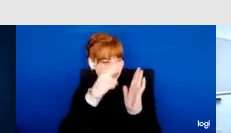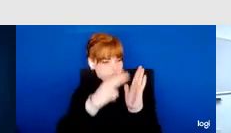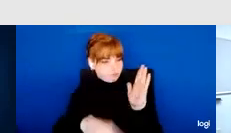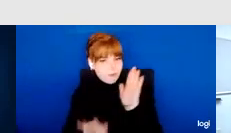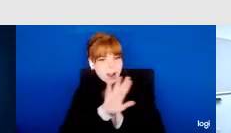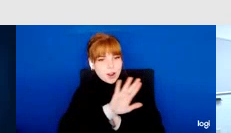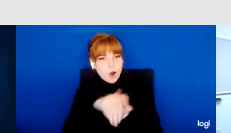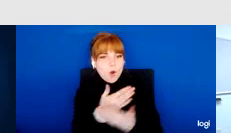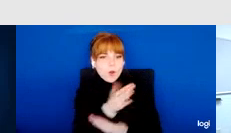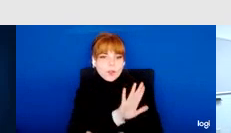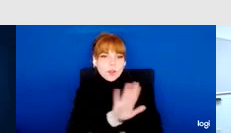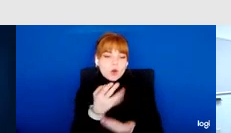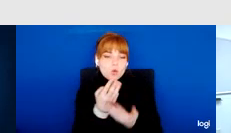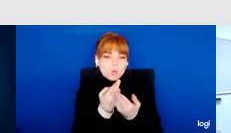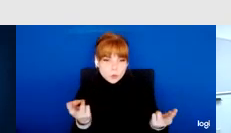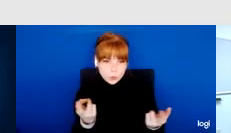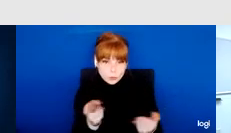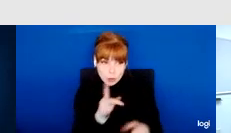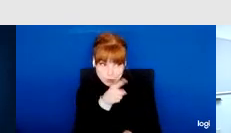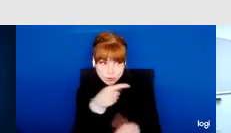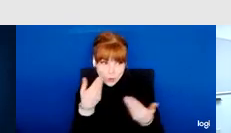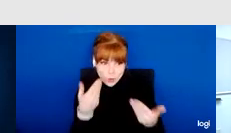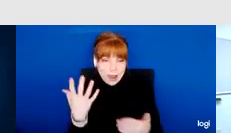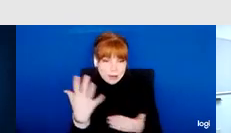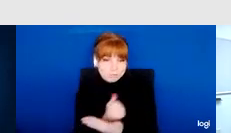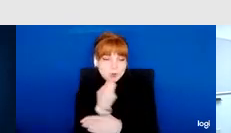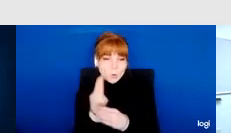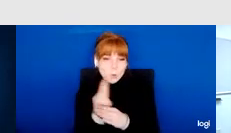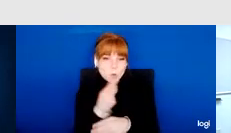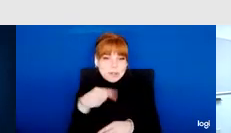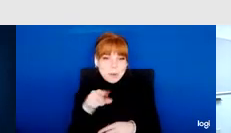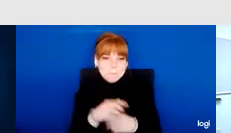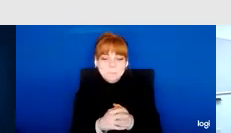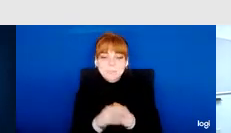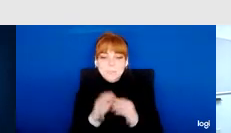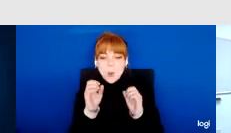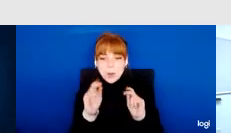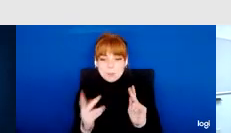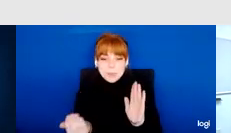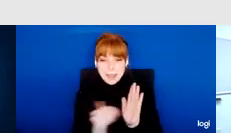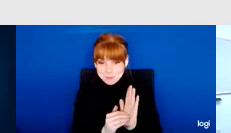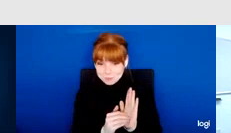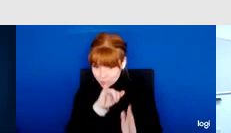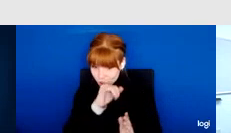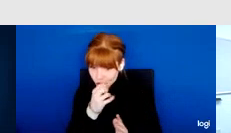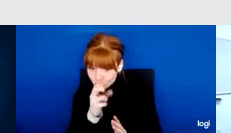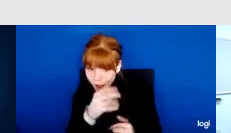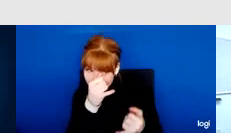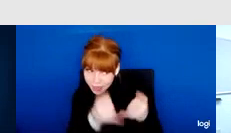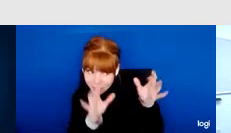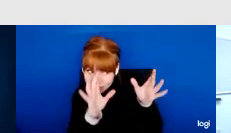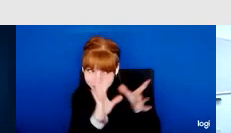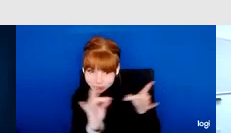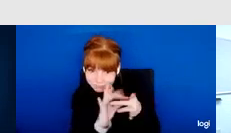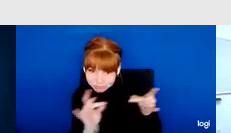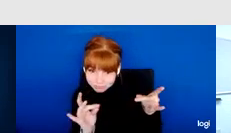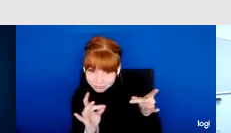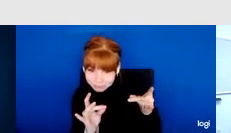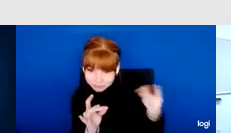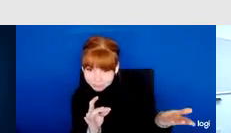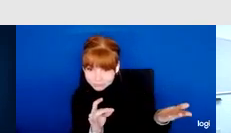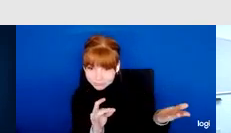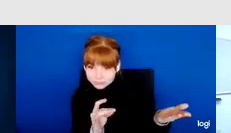should make sure that you use them all as well. So again, John, do you have any last words? And thank you very much.